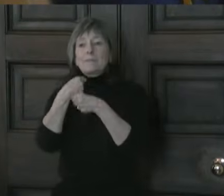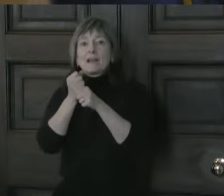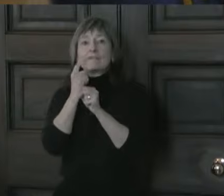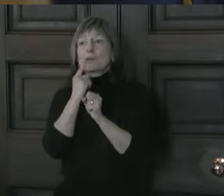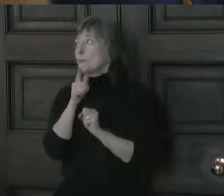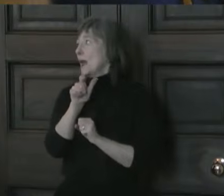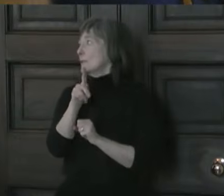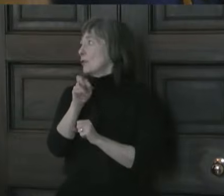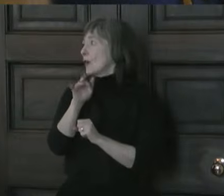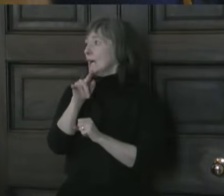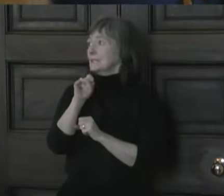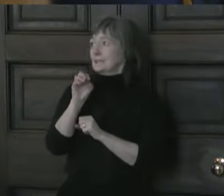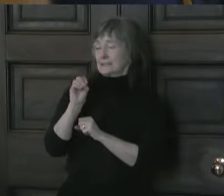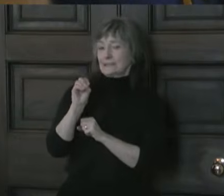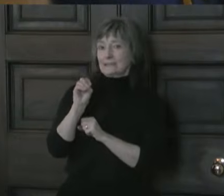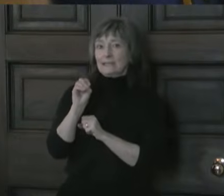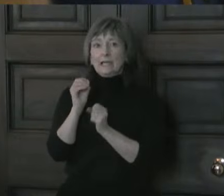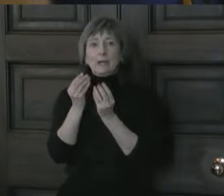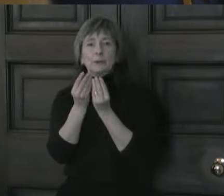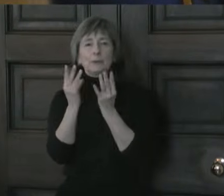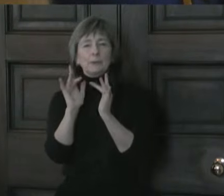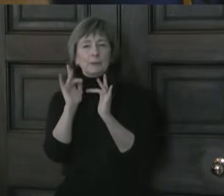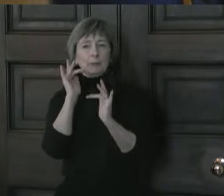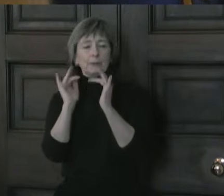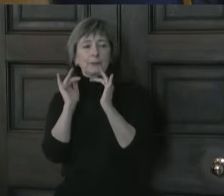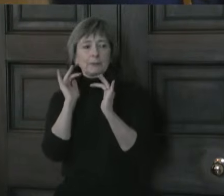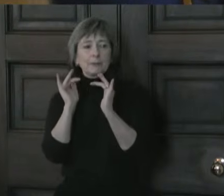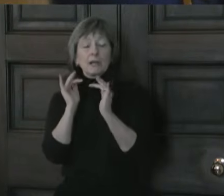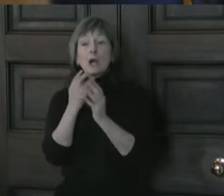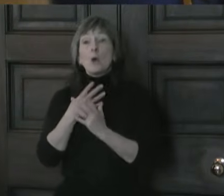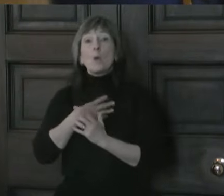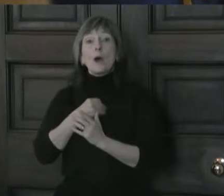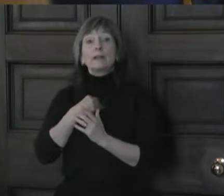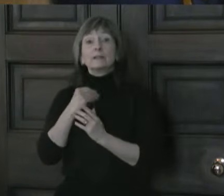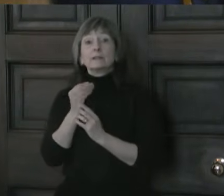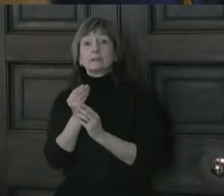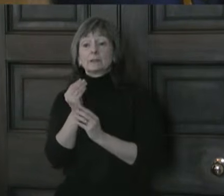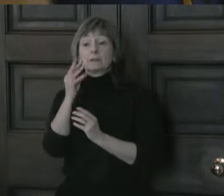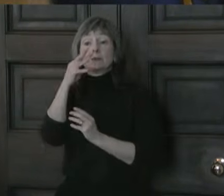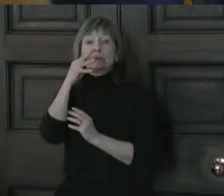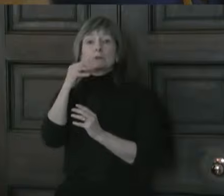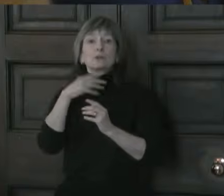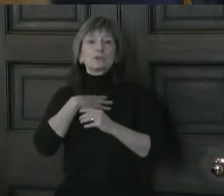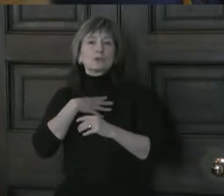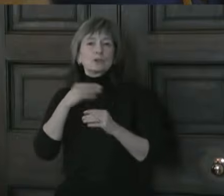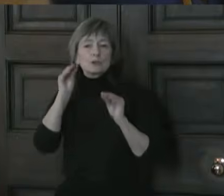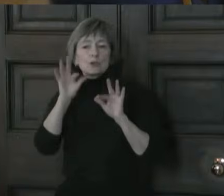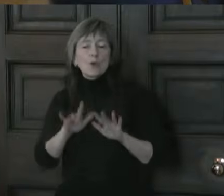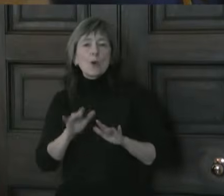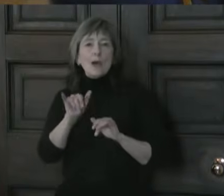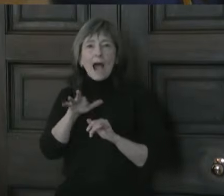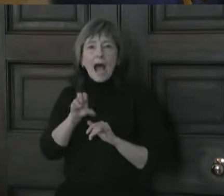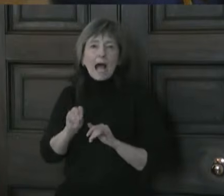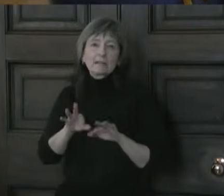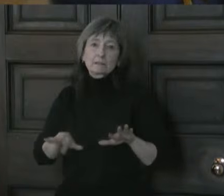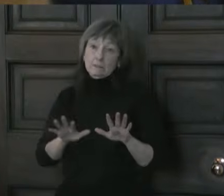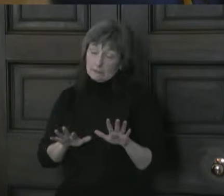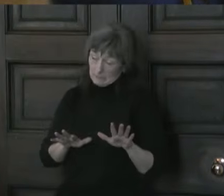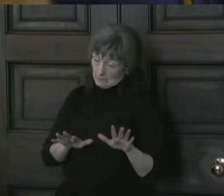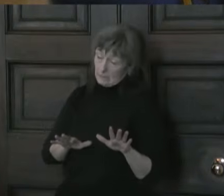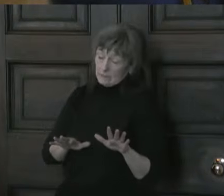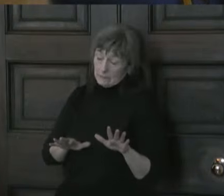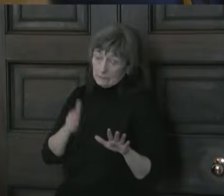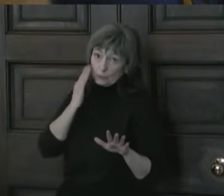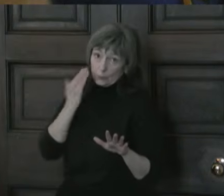with its majestic and iridescent shades. The white represents the snow and ice, as if you need any reminder